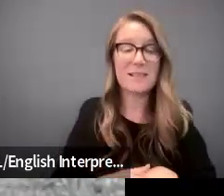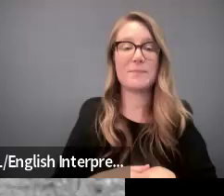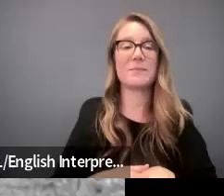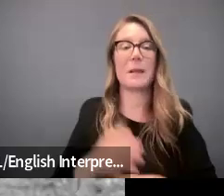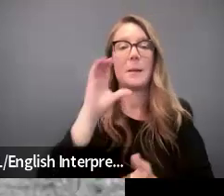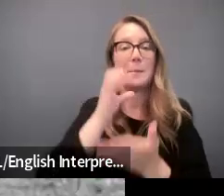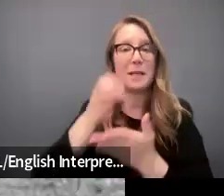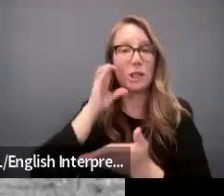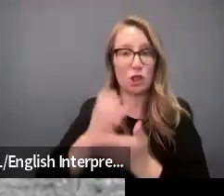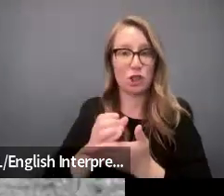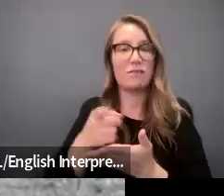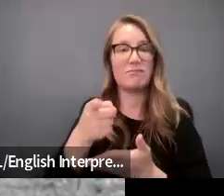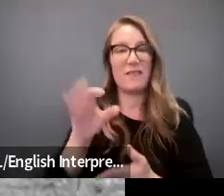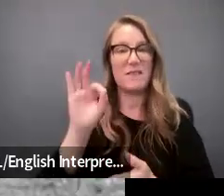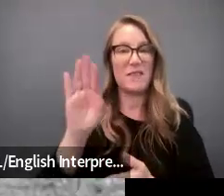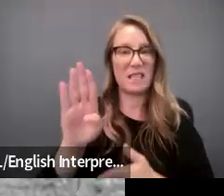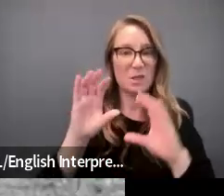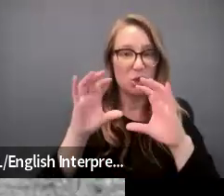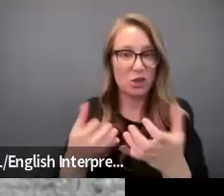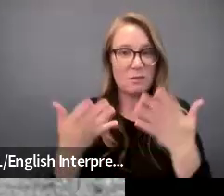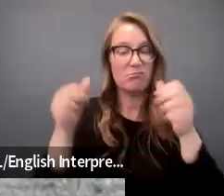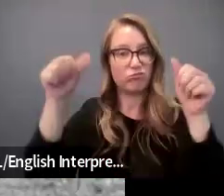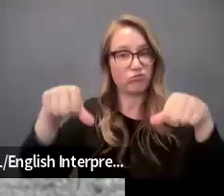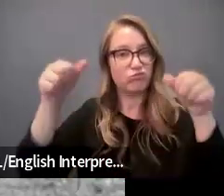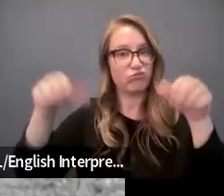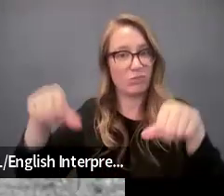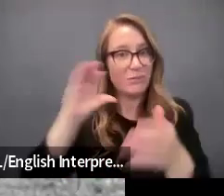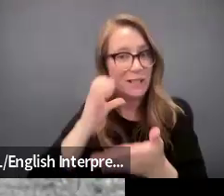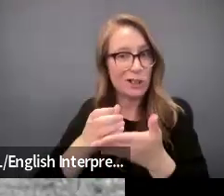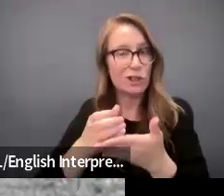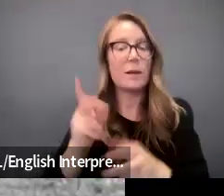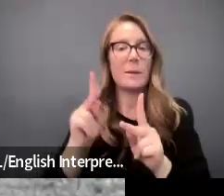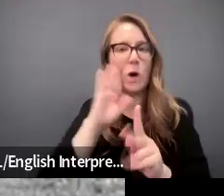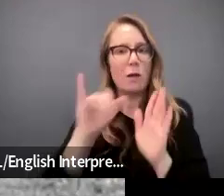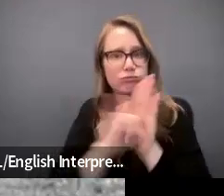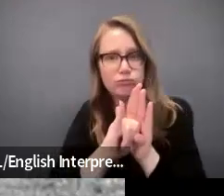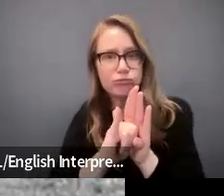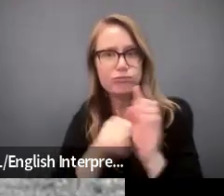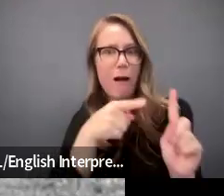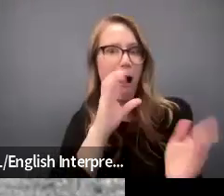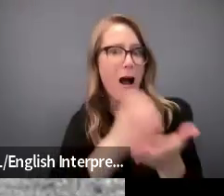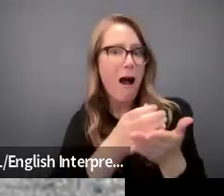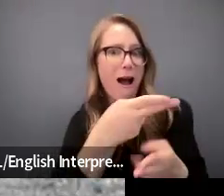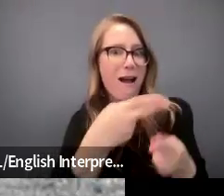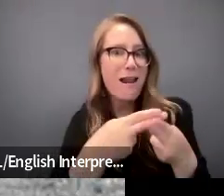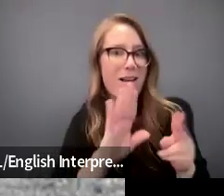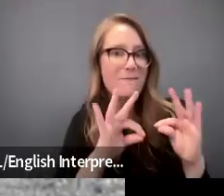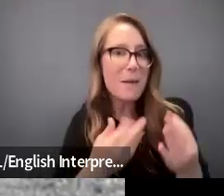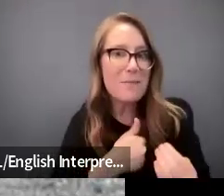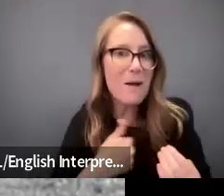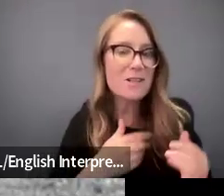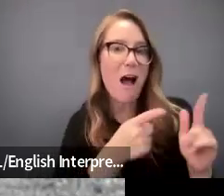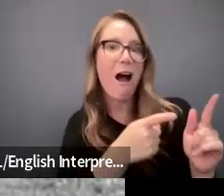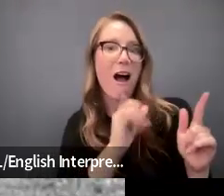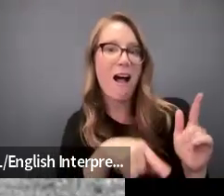these pictures on this Facebook group, they've been posting pictures and people identifying certain pictures with the names of family members. And